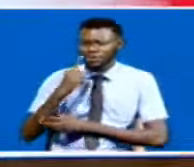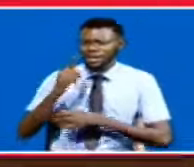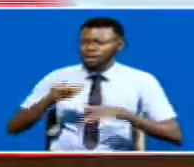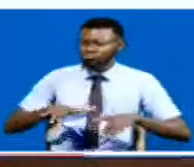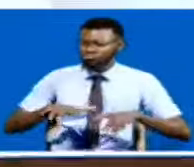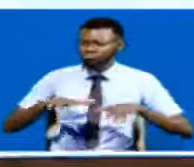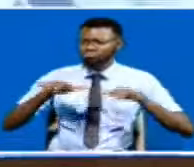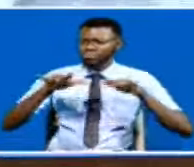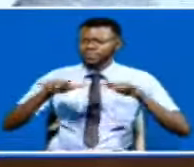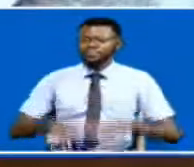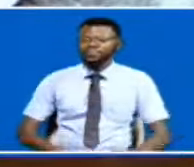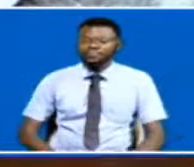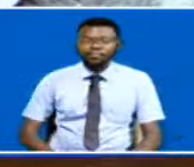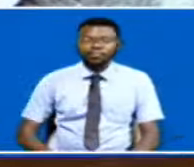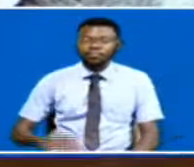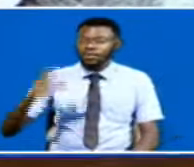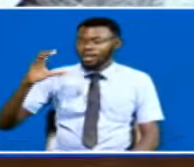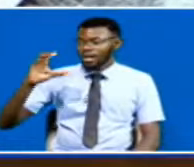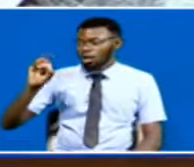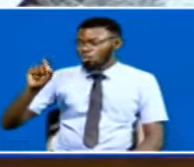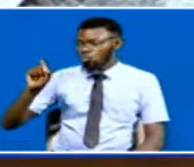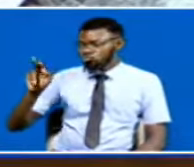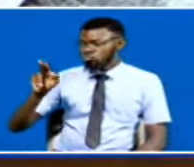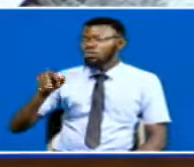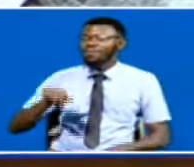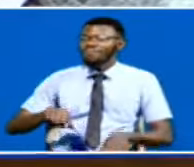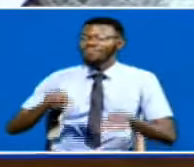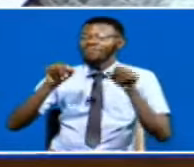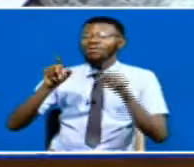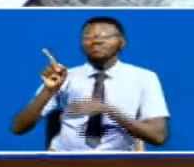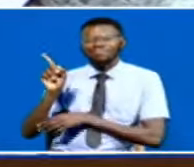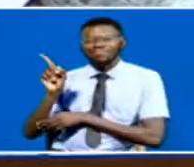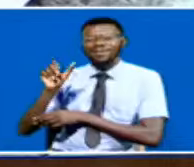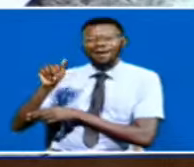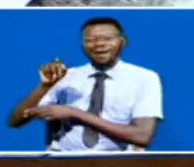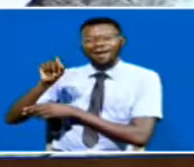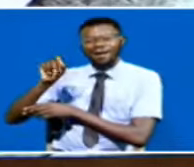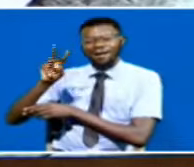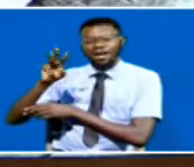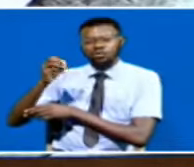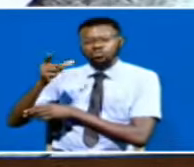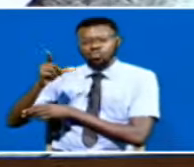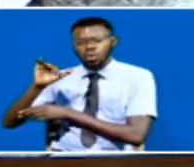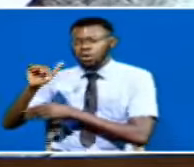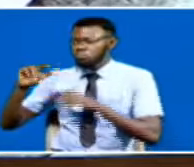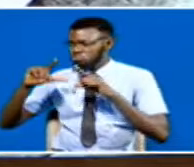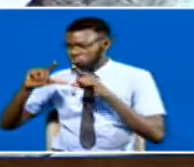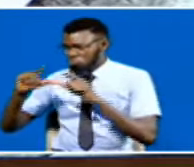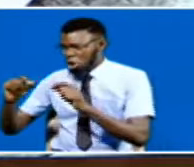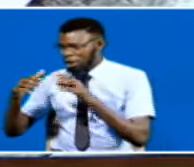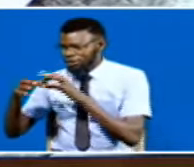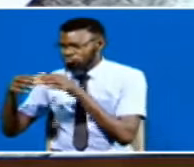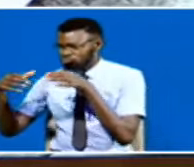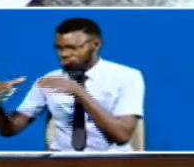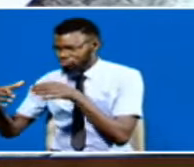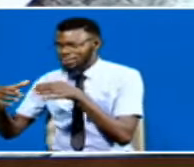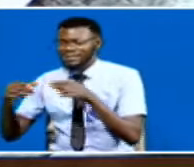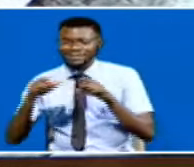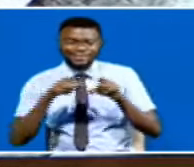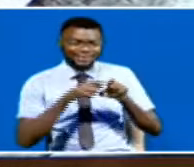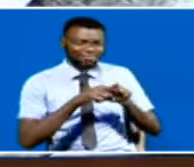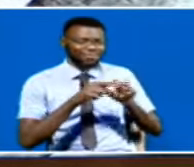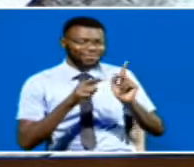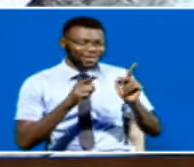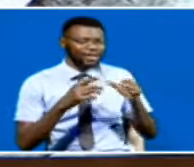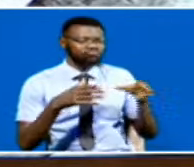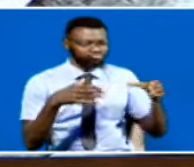Now, COTU boss Francis Atwoli has called on the two main political sides, Azimio and Kenya Kwanza, to rein on their troops and